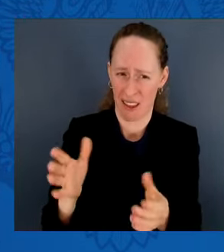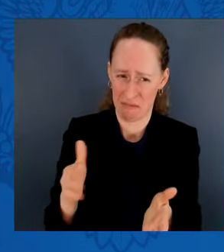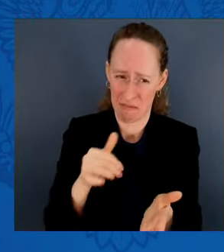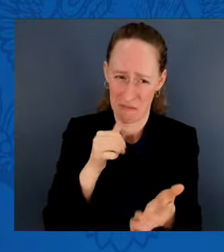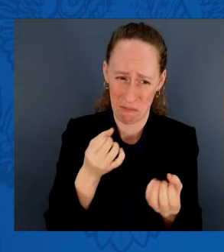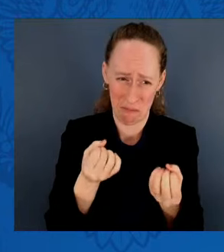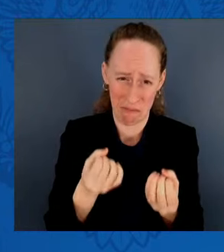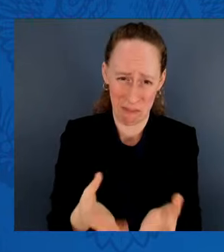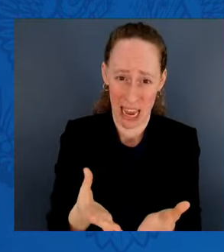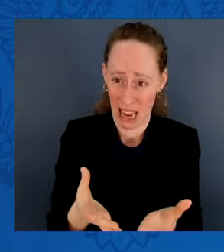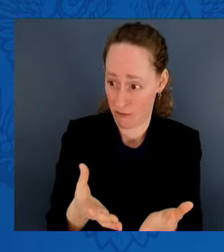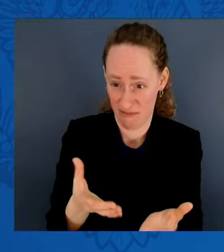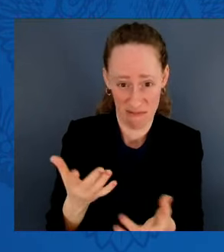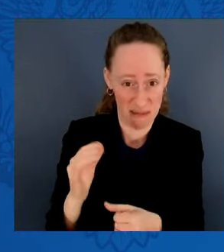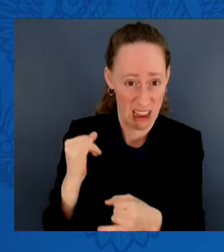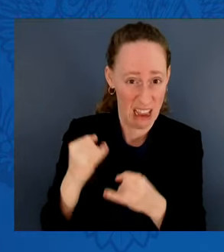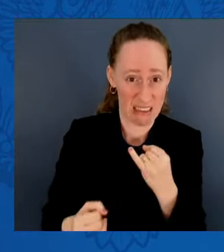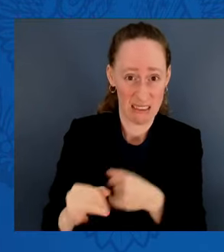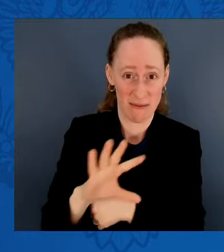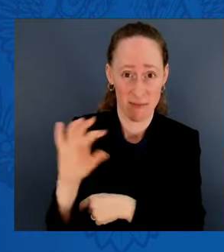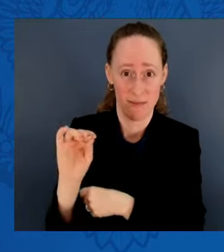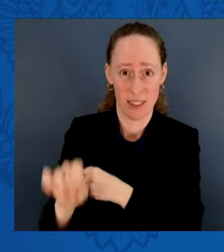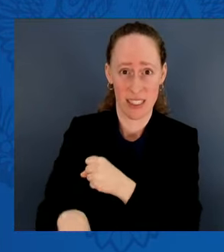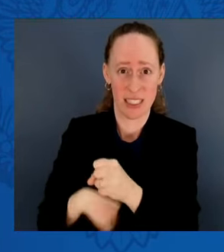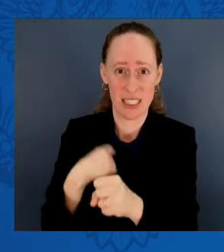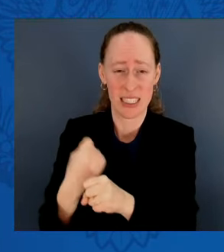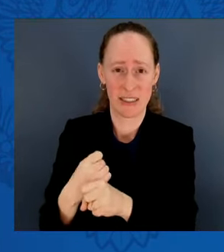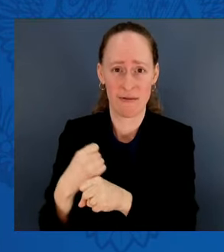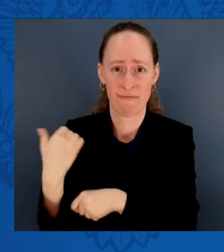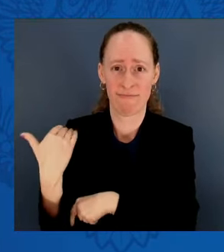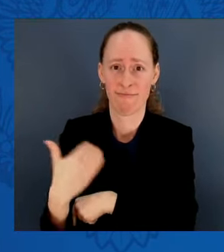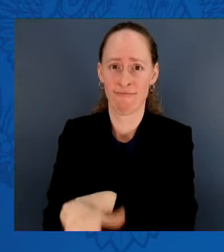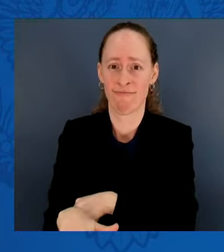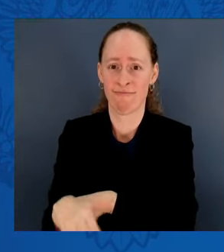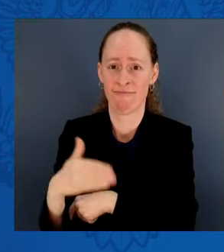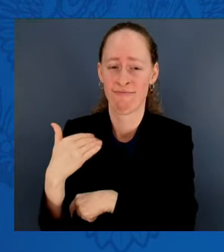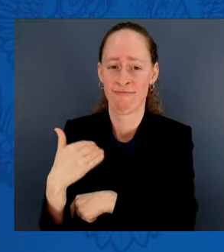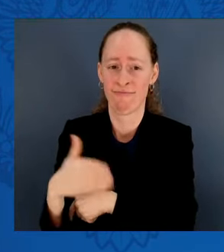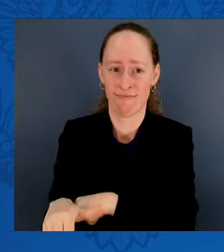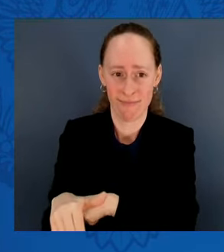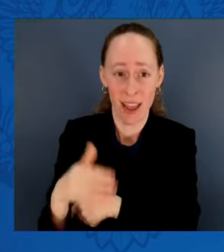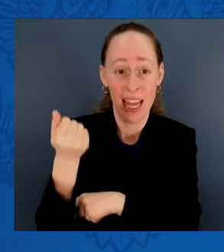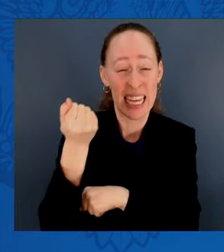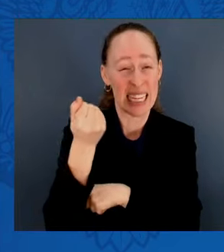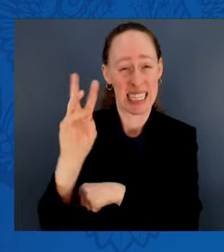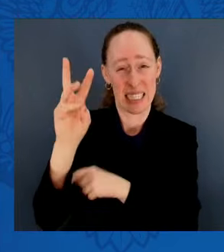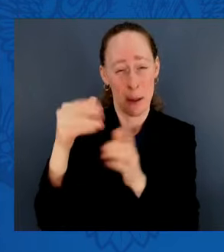A record 16 million Americans are starting small businesses, and each one is a literal act of hope.